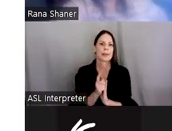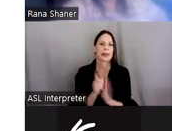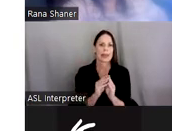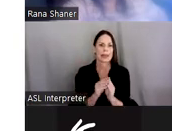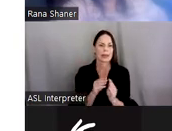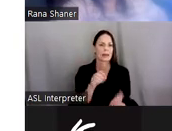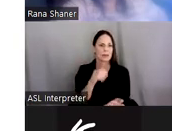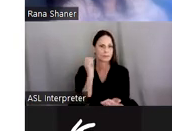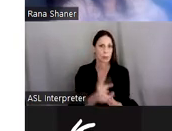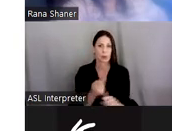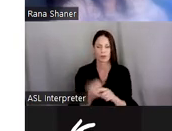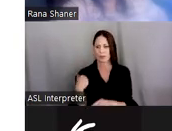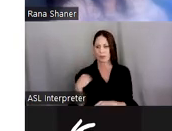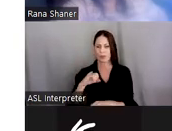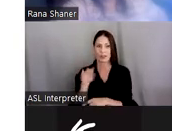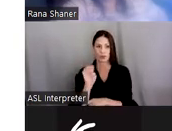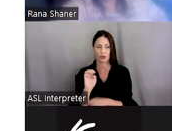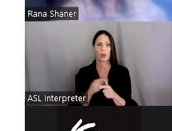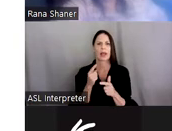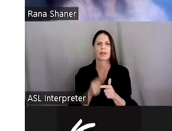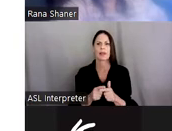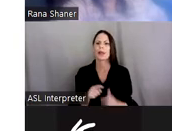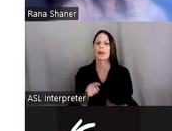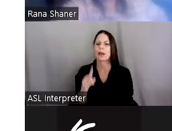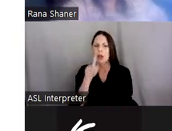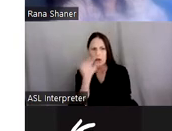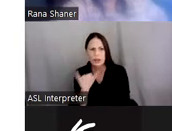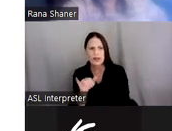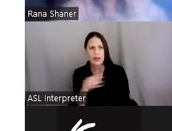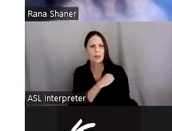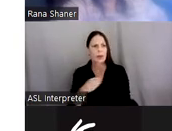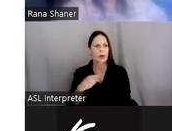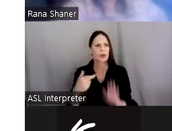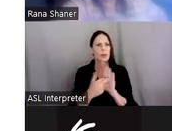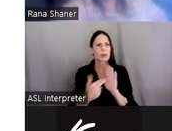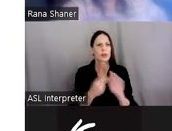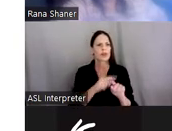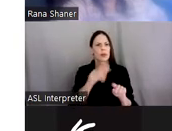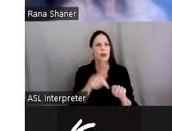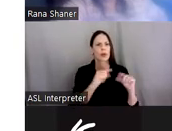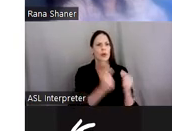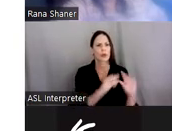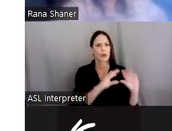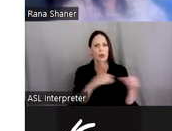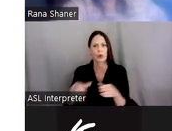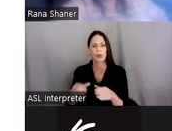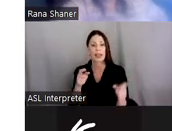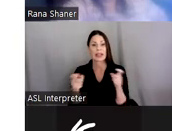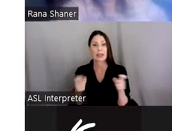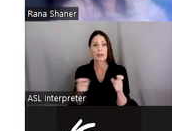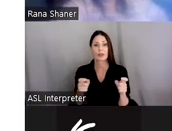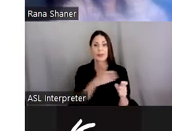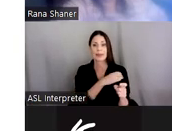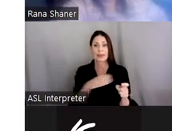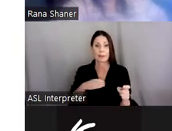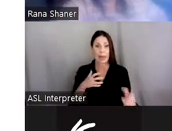And then it looks like member representation in other groups, the governance committee update, and